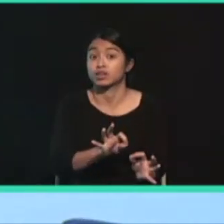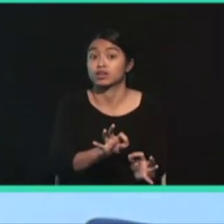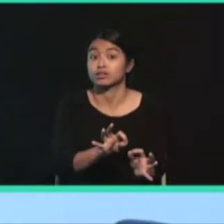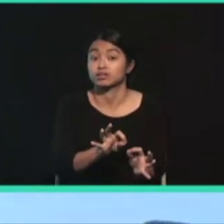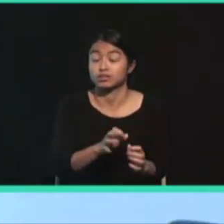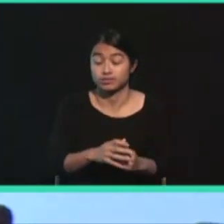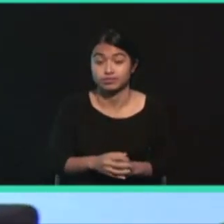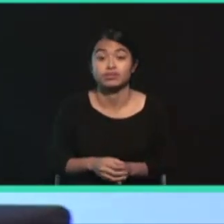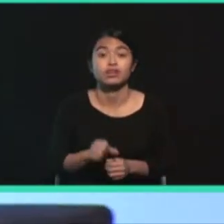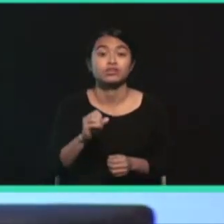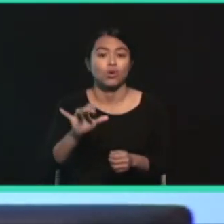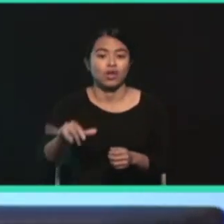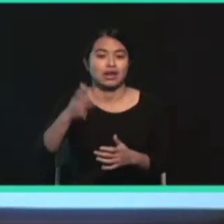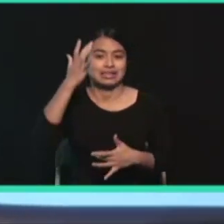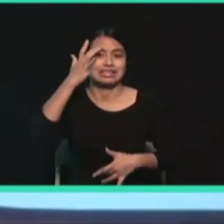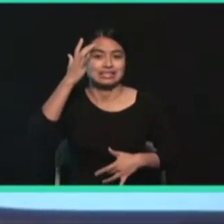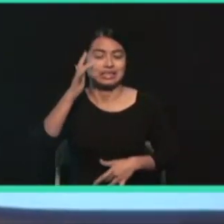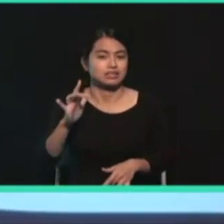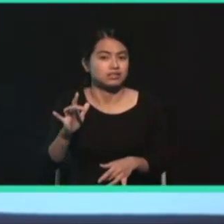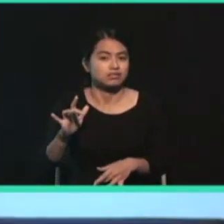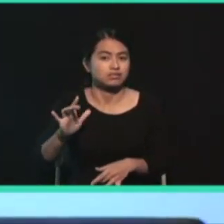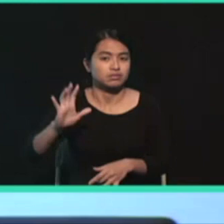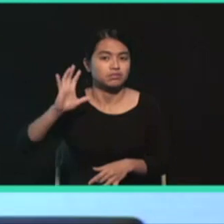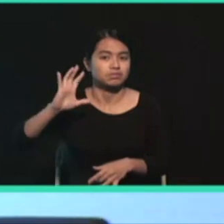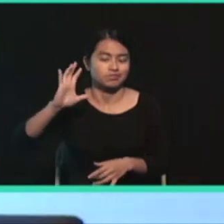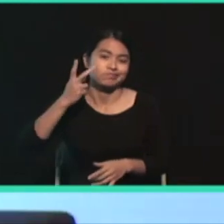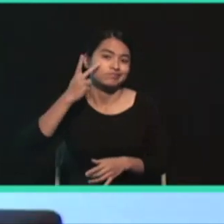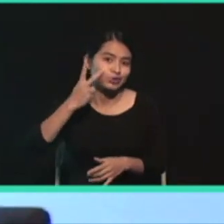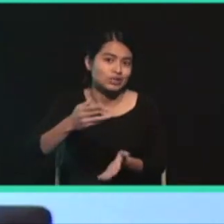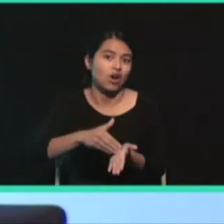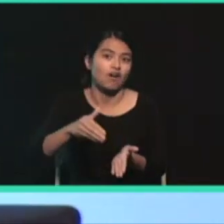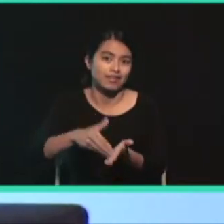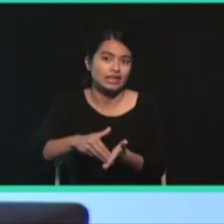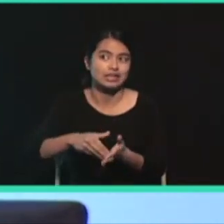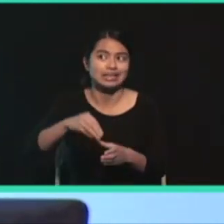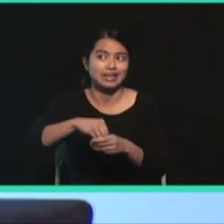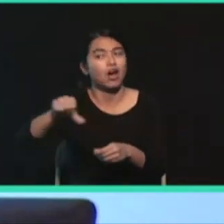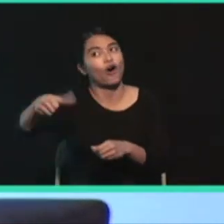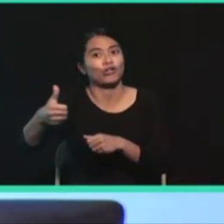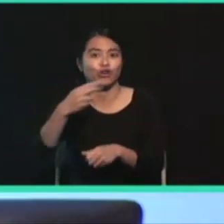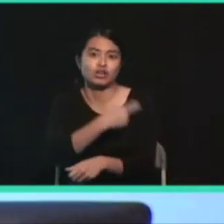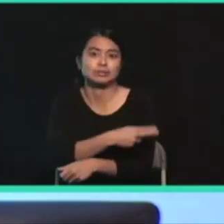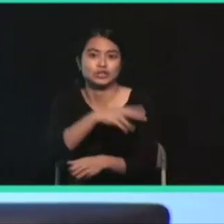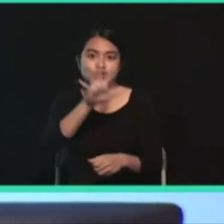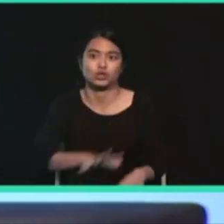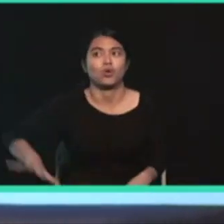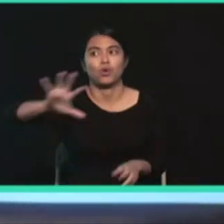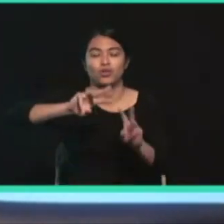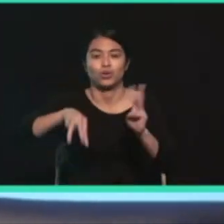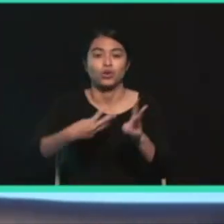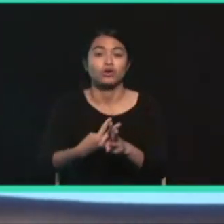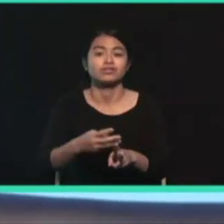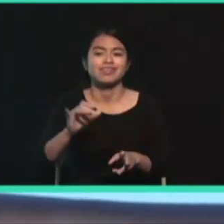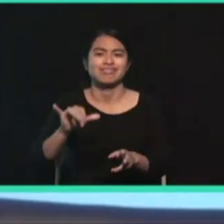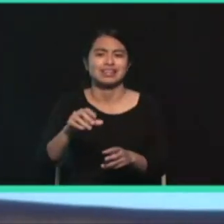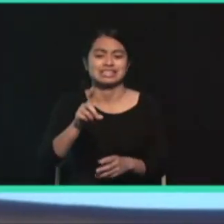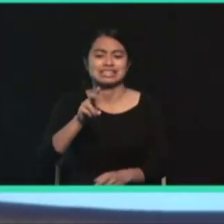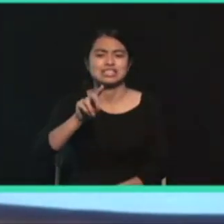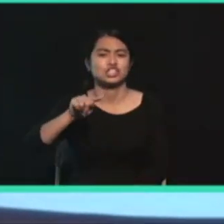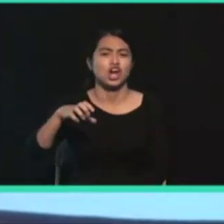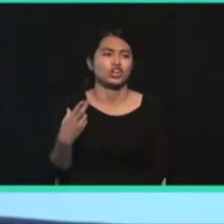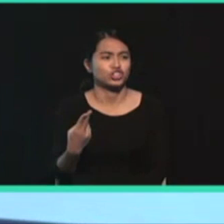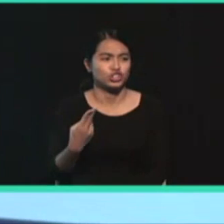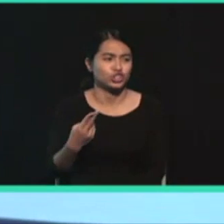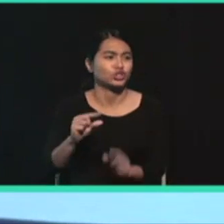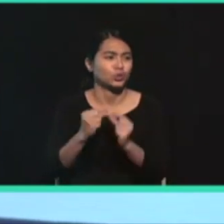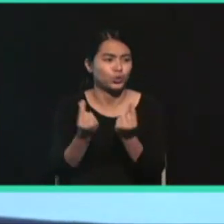infection, a disease that's been quite frequent in hospitals all over the world. And this is a study from a Dutch group, and they looked at the